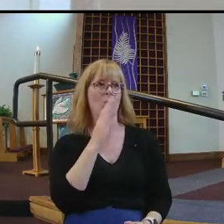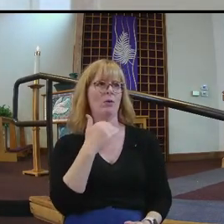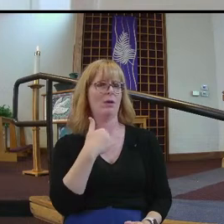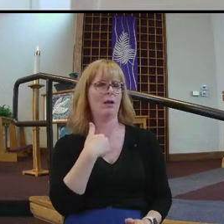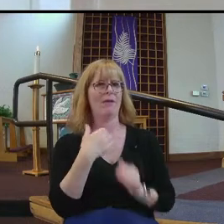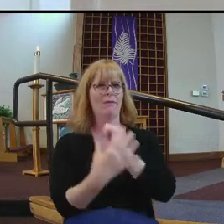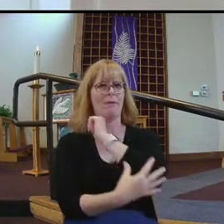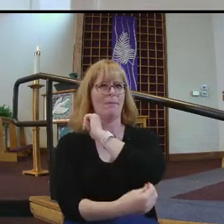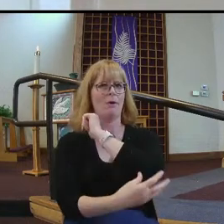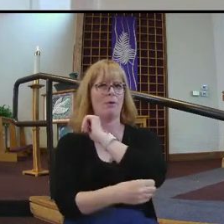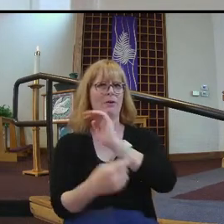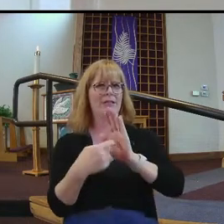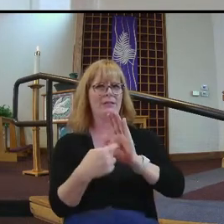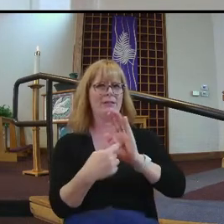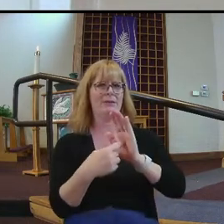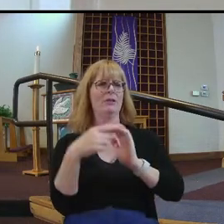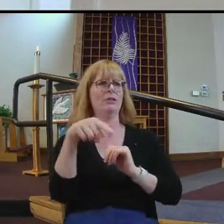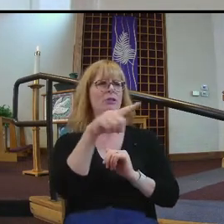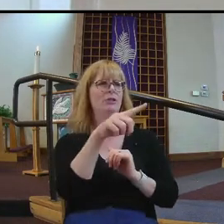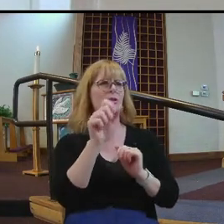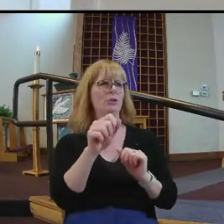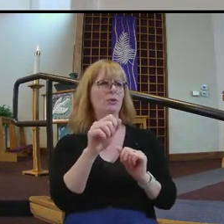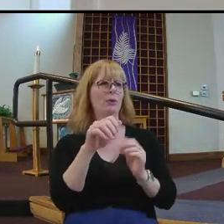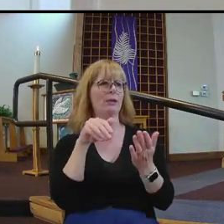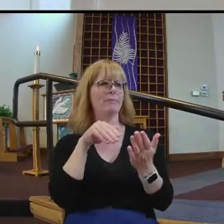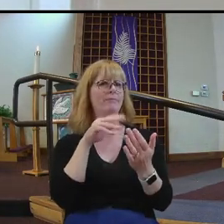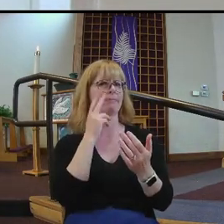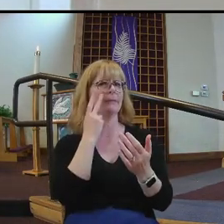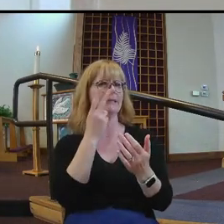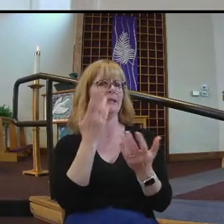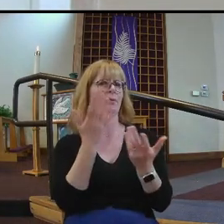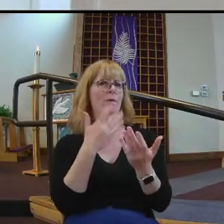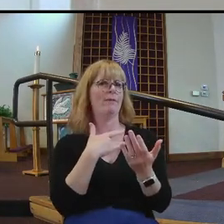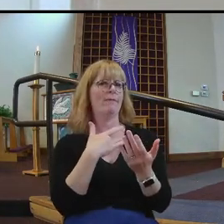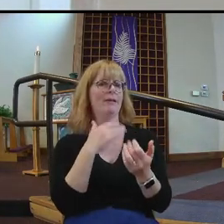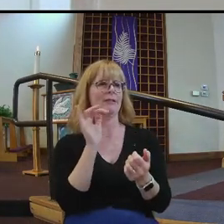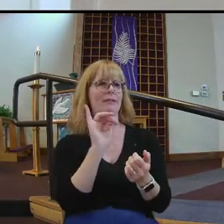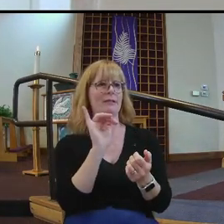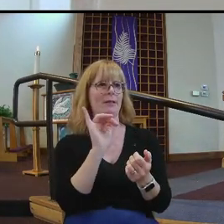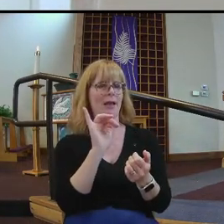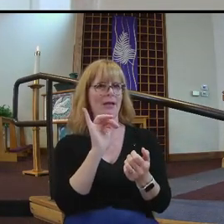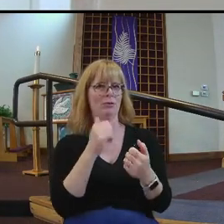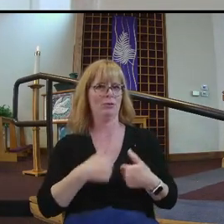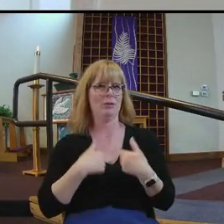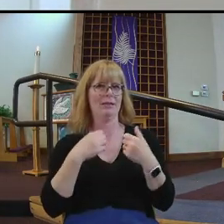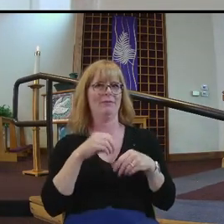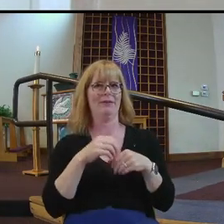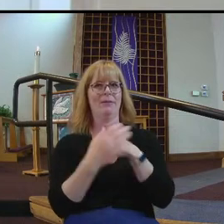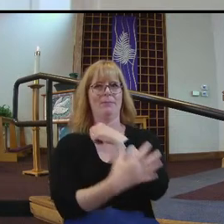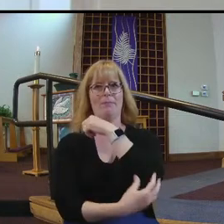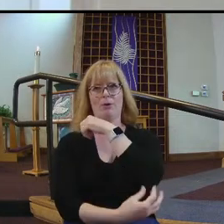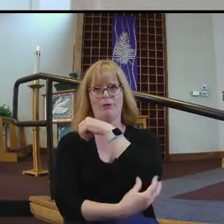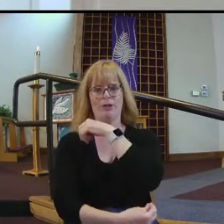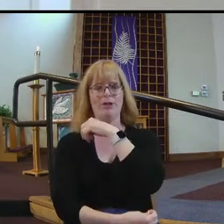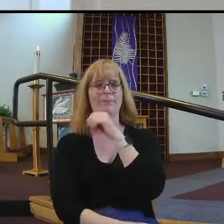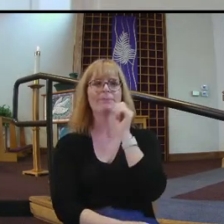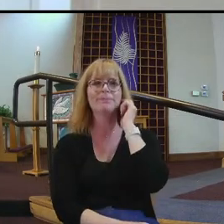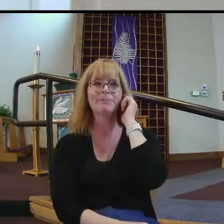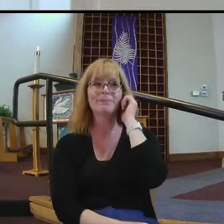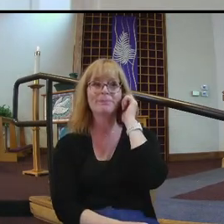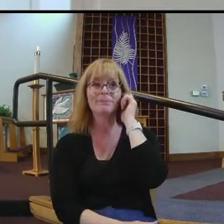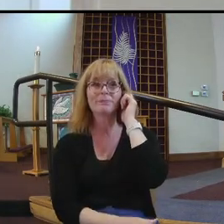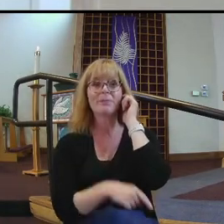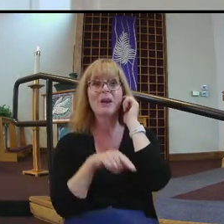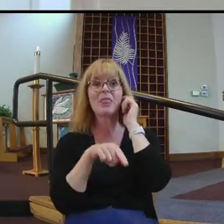you can immerse yourself into the daily struggles and life-altering decisions that people all around us are having to make.